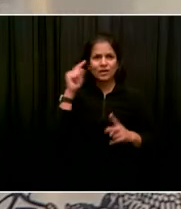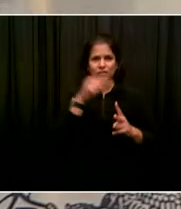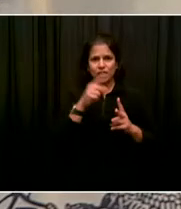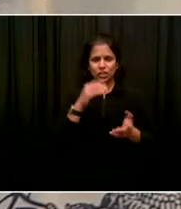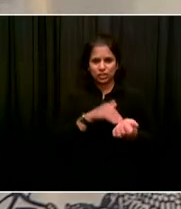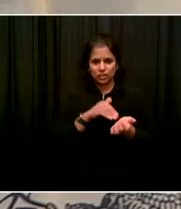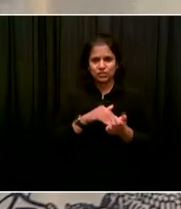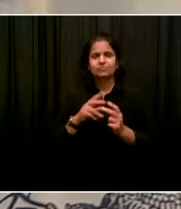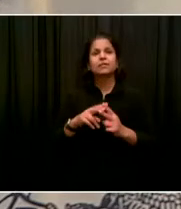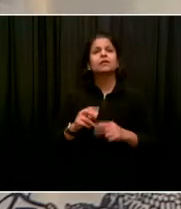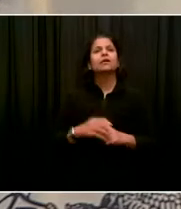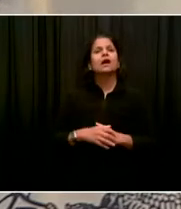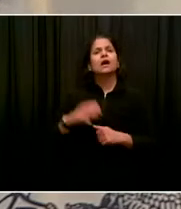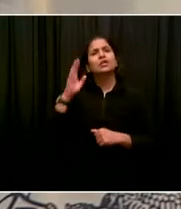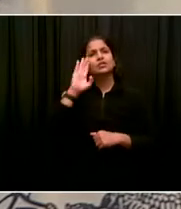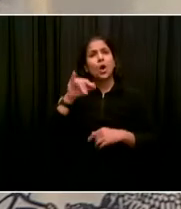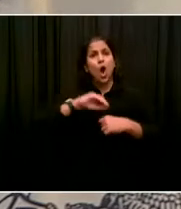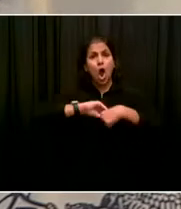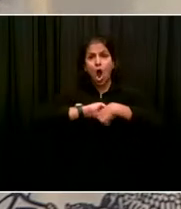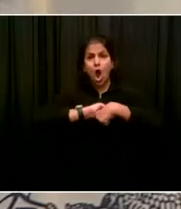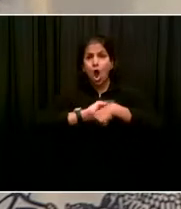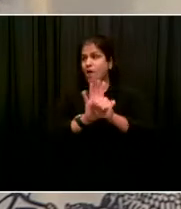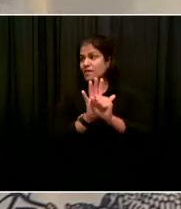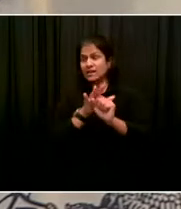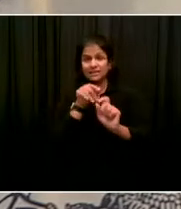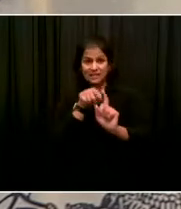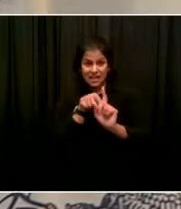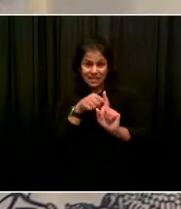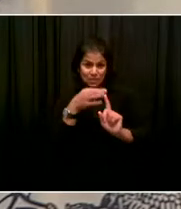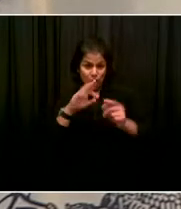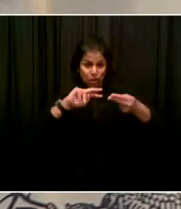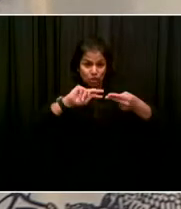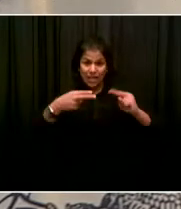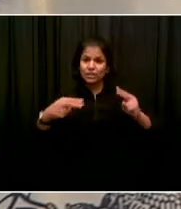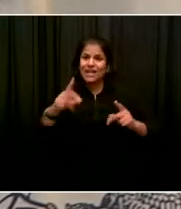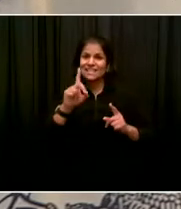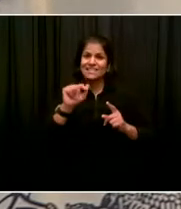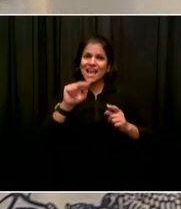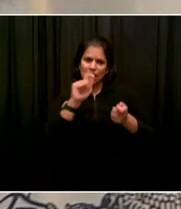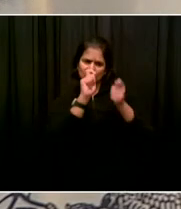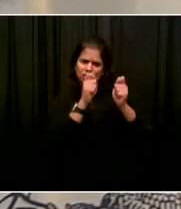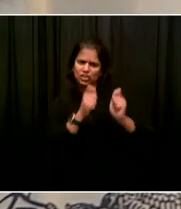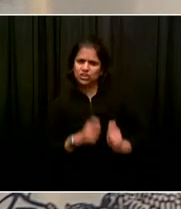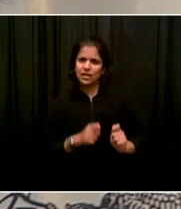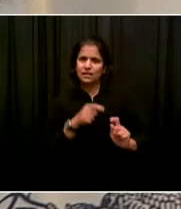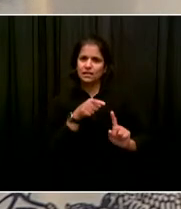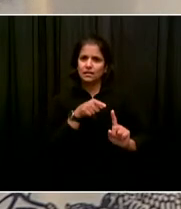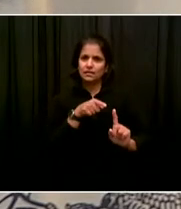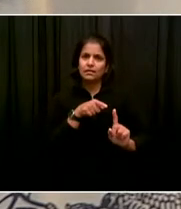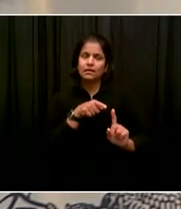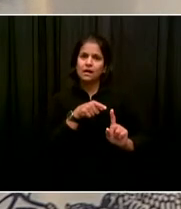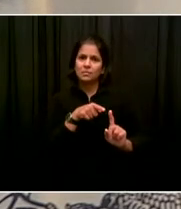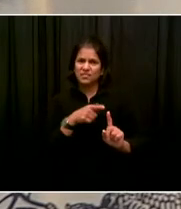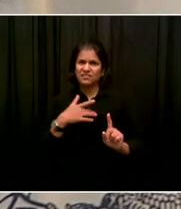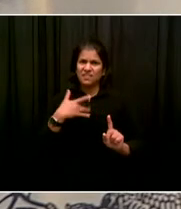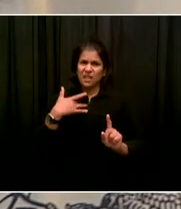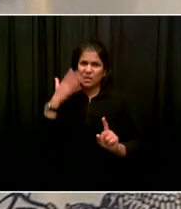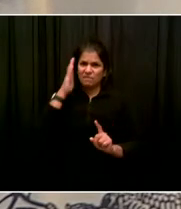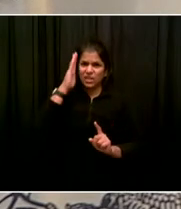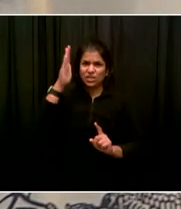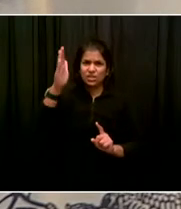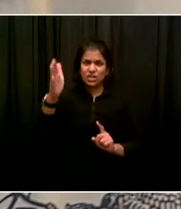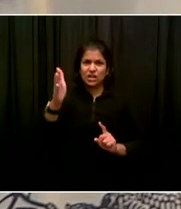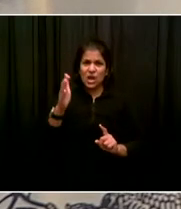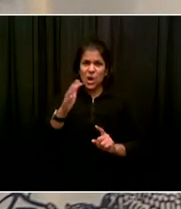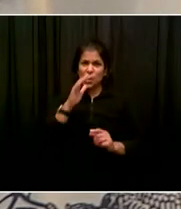something different and more transmissible or whatever, what are your concerns down the road? Do we see another variant coming